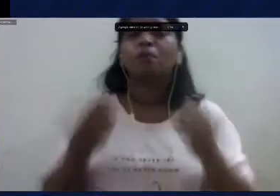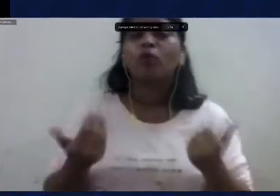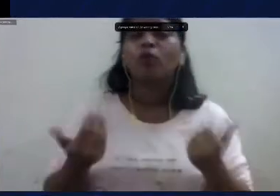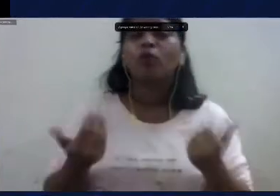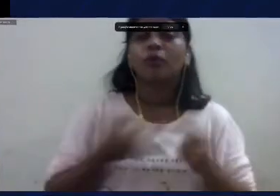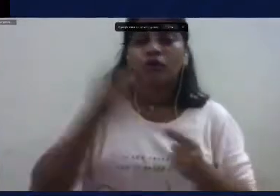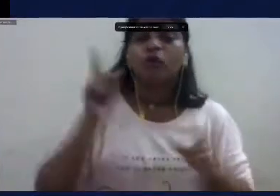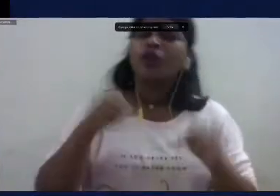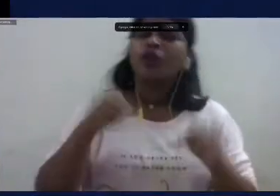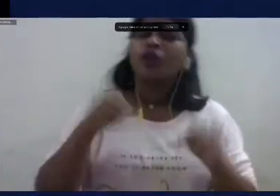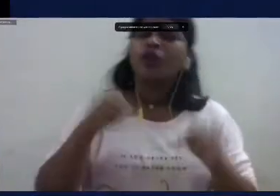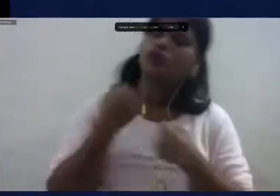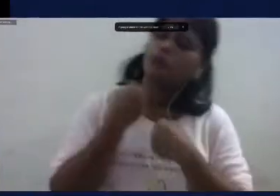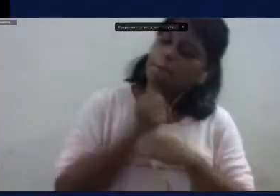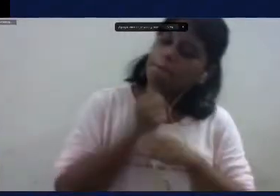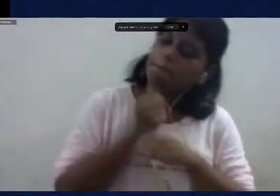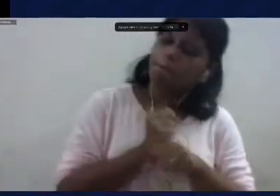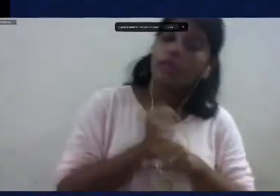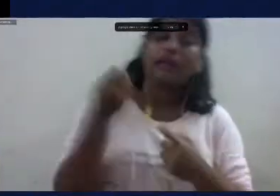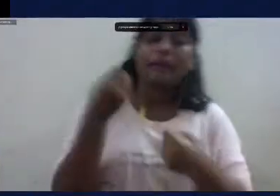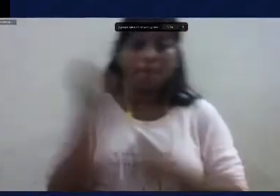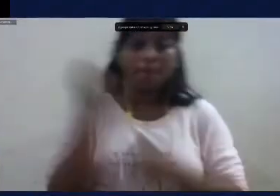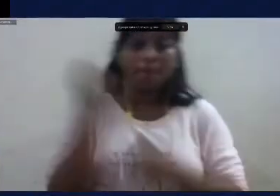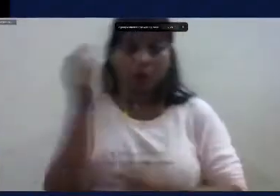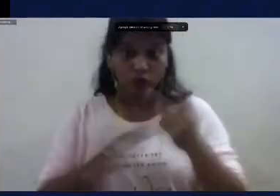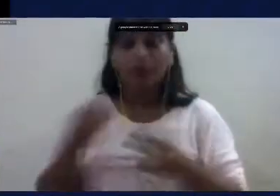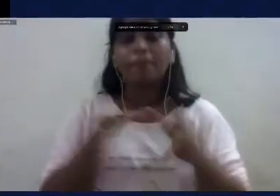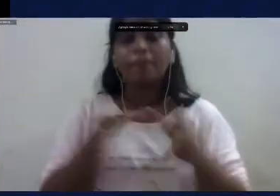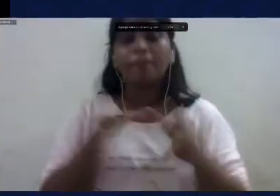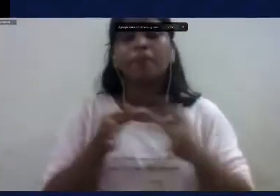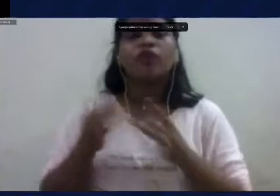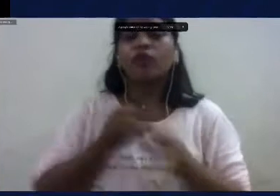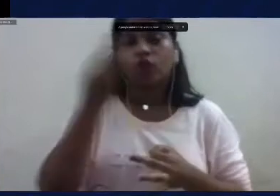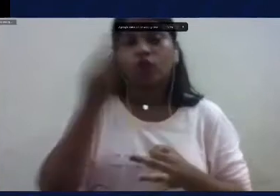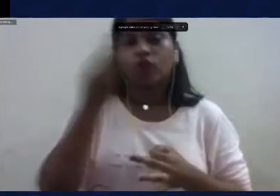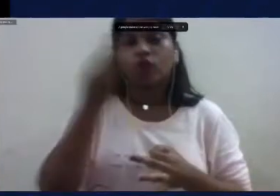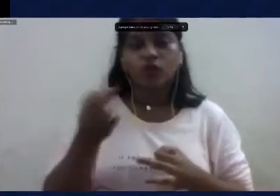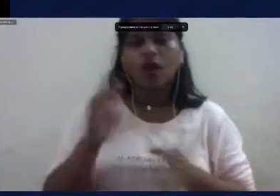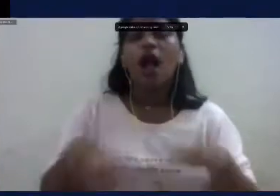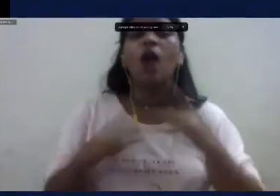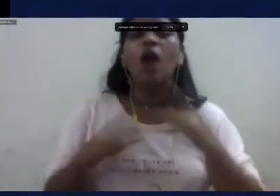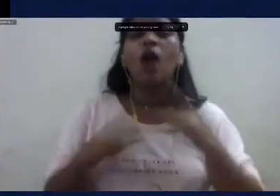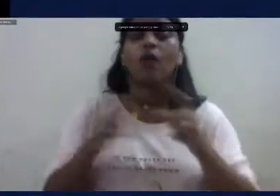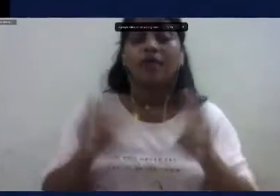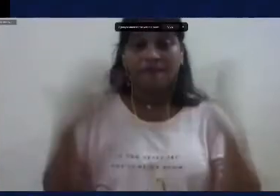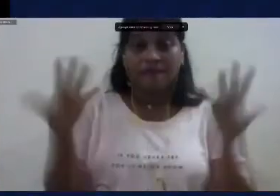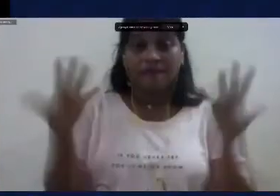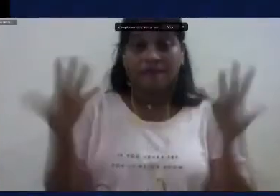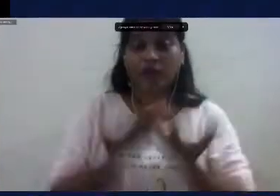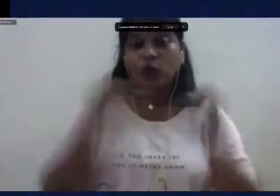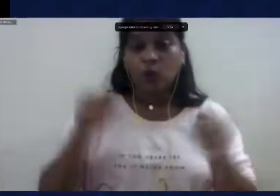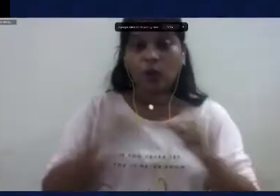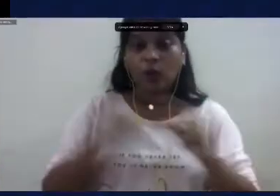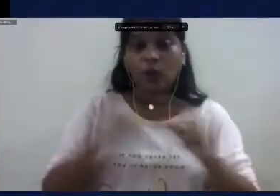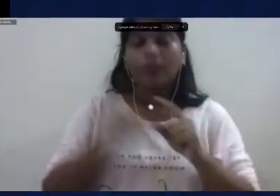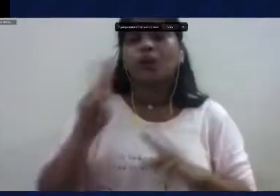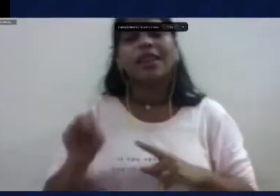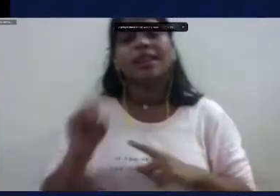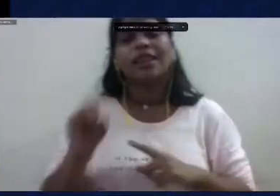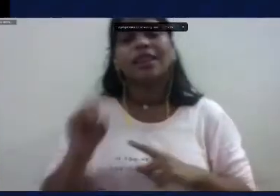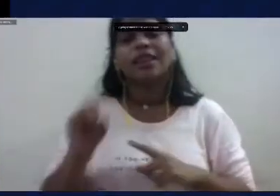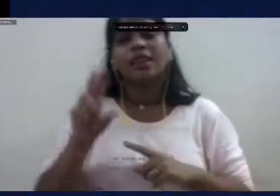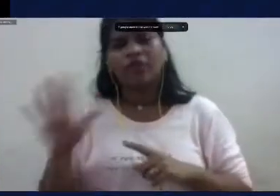also create and narrate a preferred future. How do you want the world to be, say in 2035?